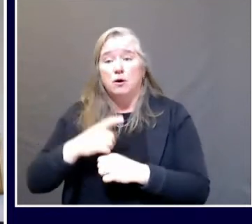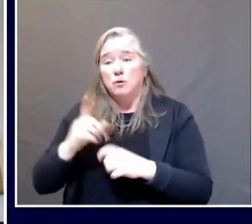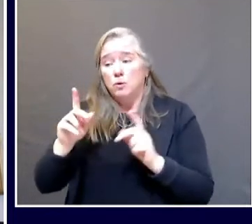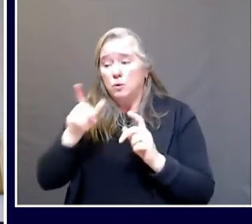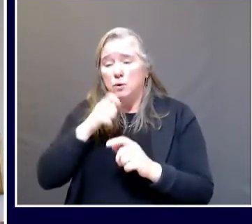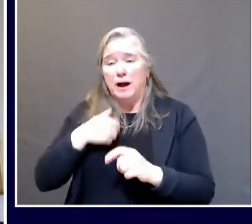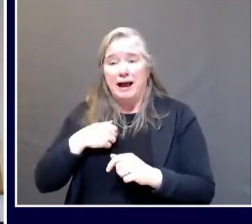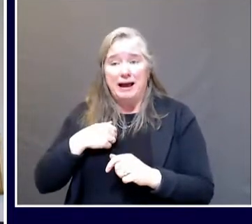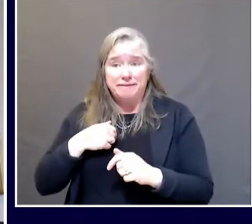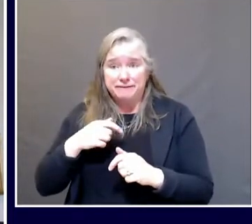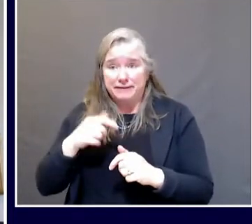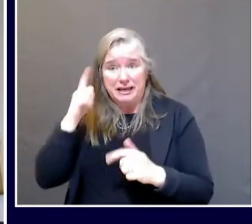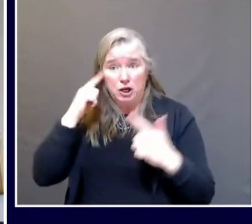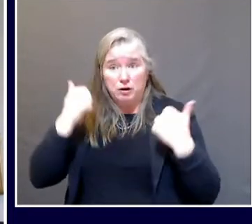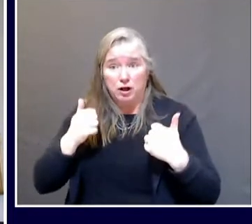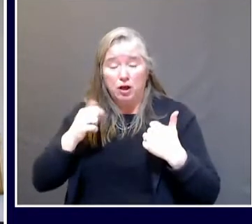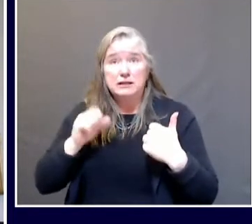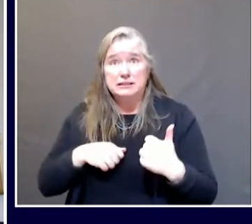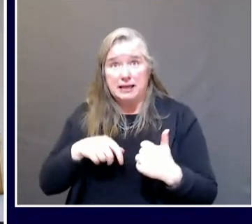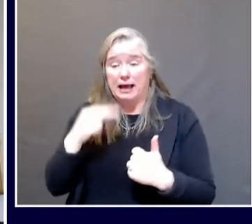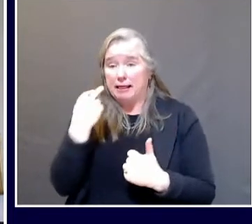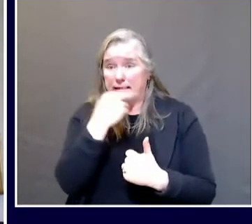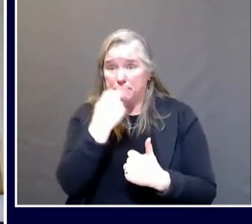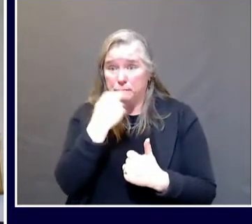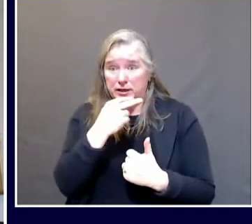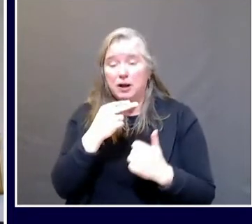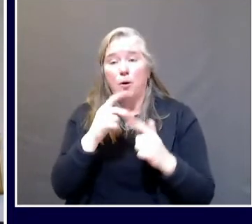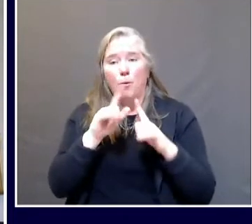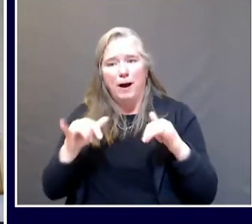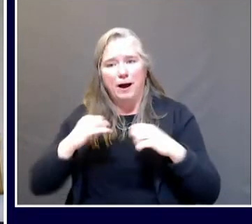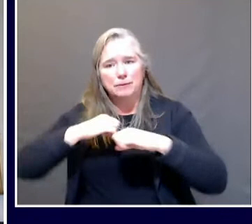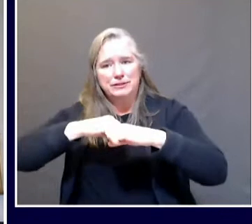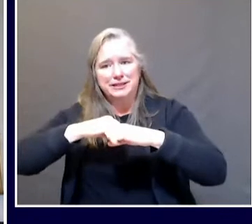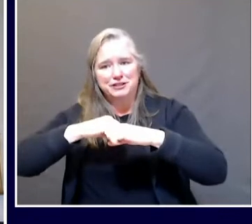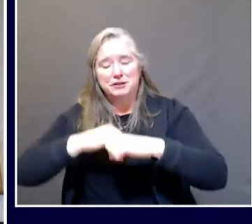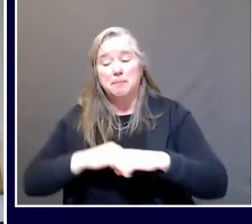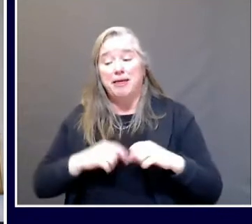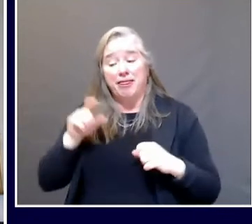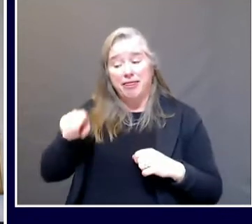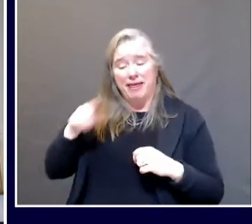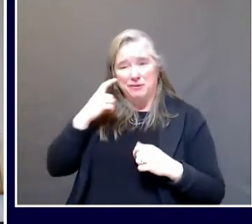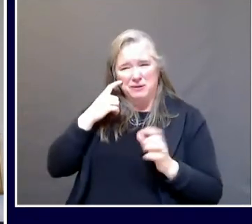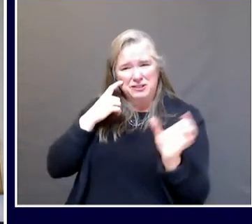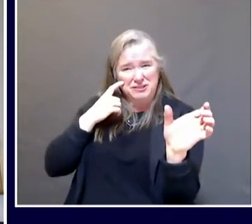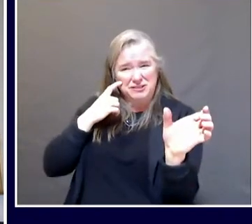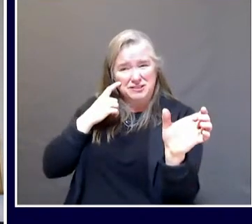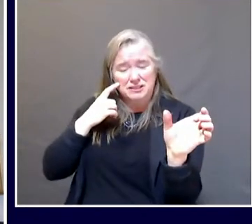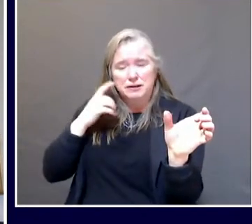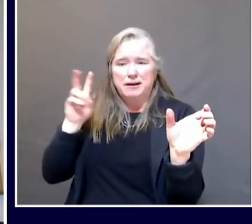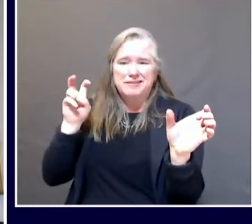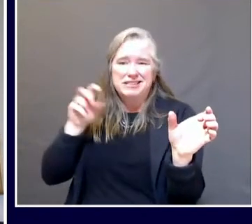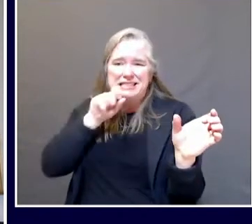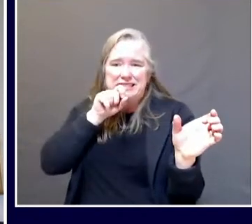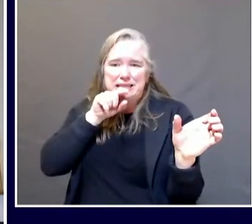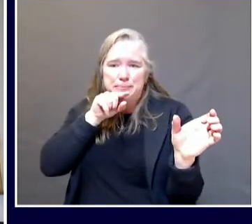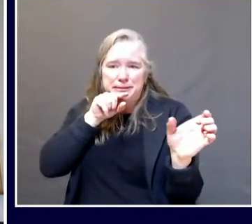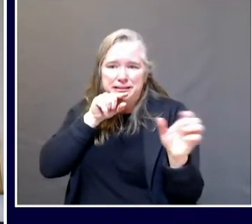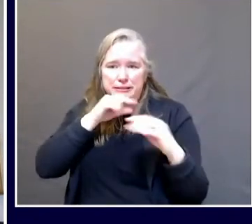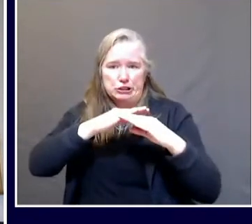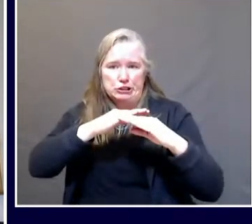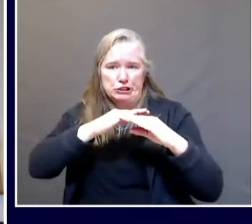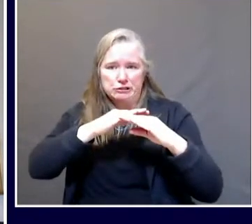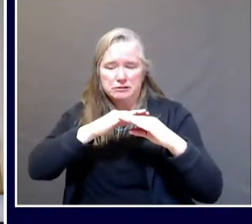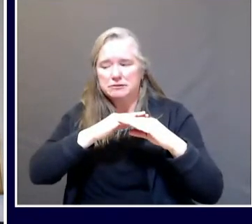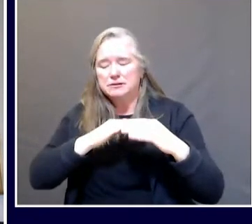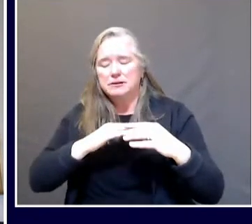moving and have maximal protection. But the spit shield that you noted, I'm going to take a closer look at them. I don't want to